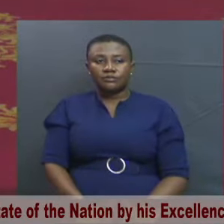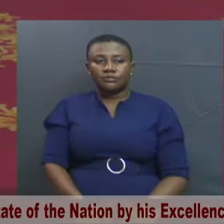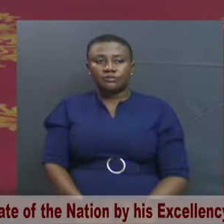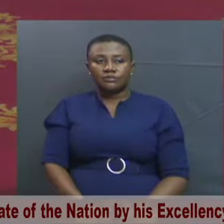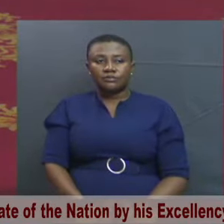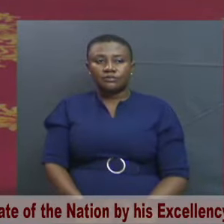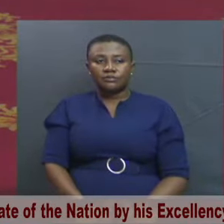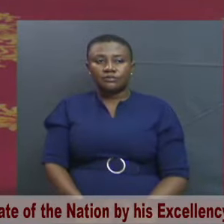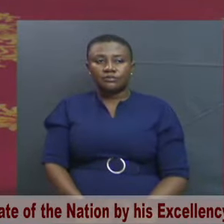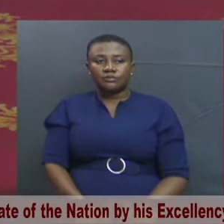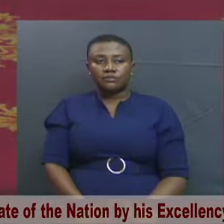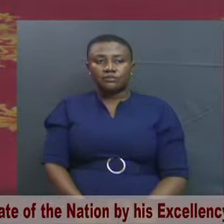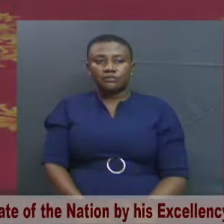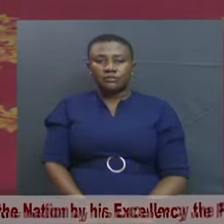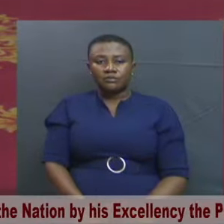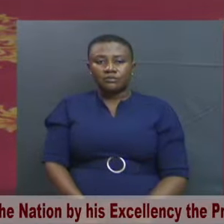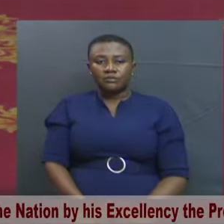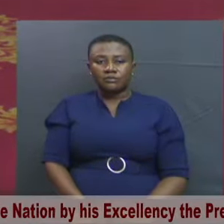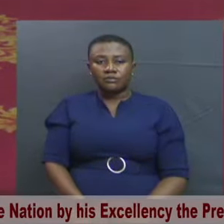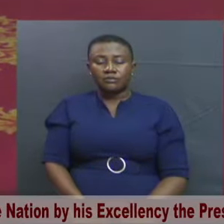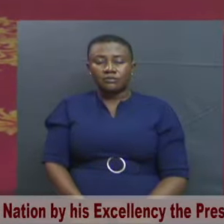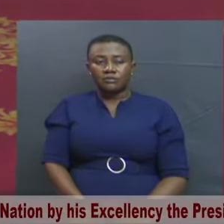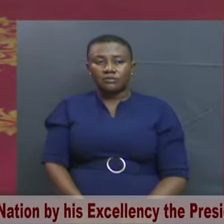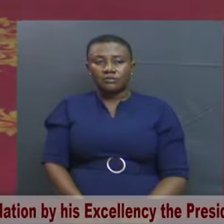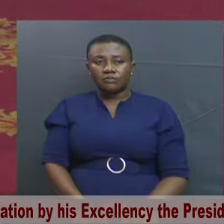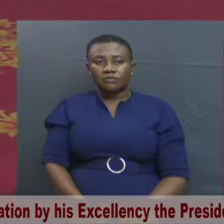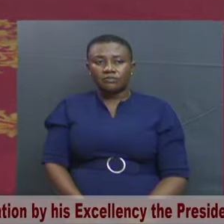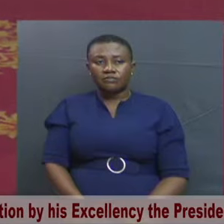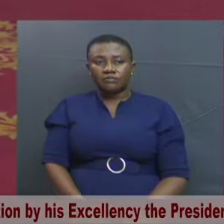history on the exteral Deb